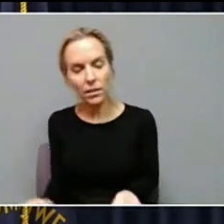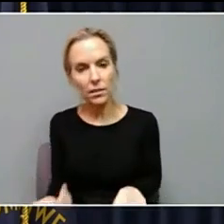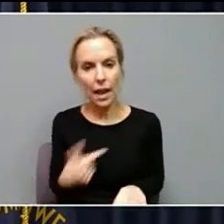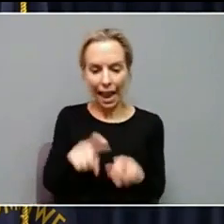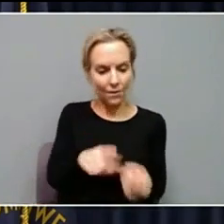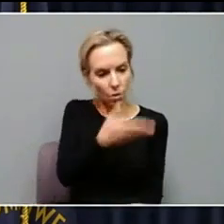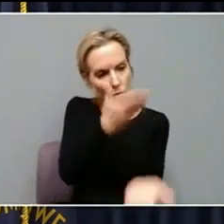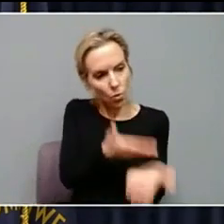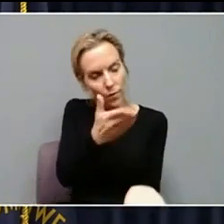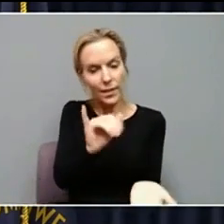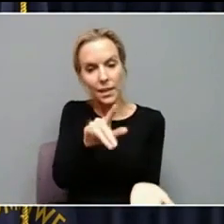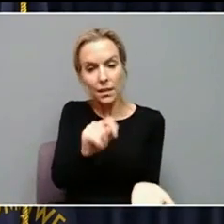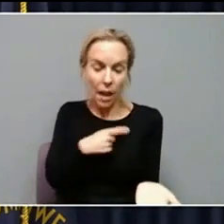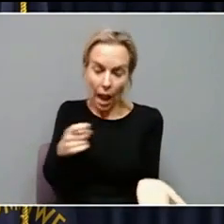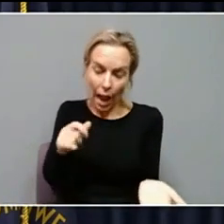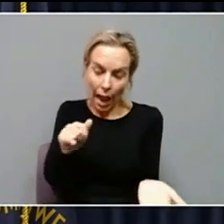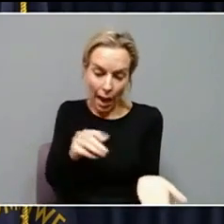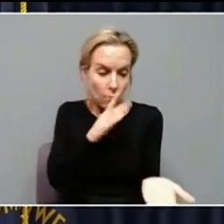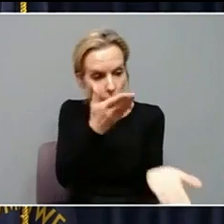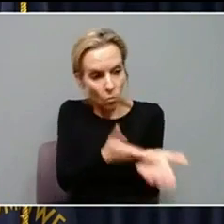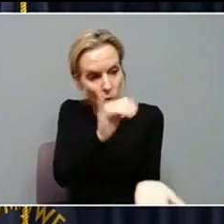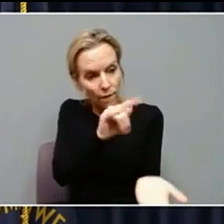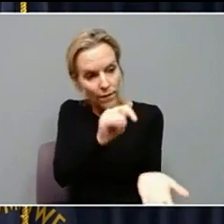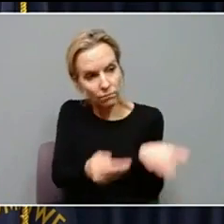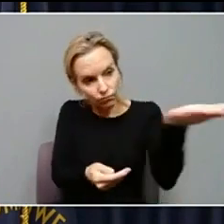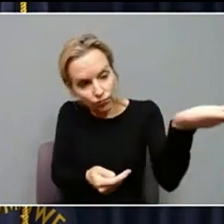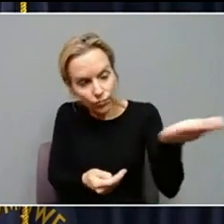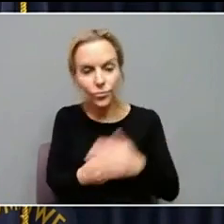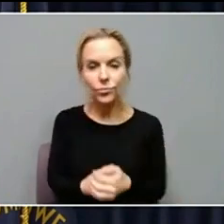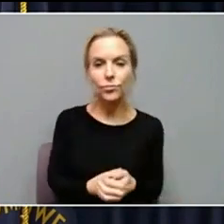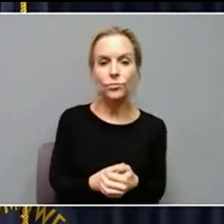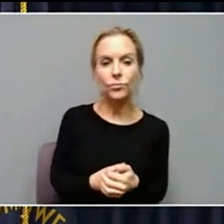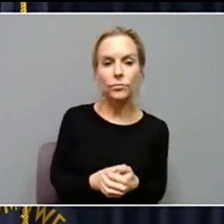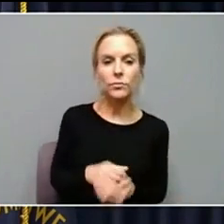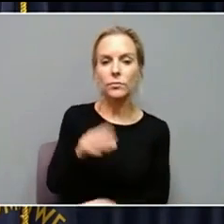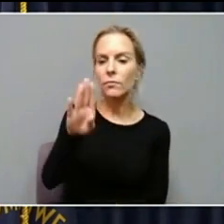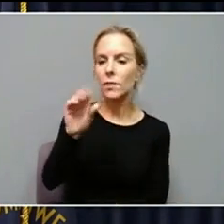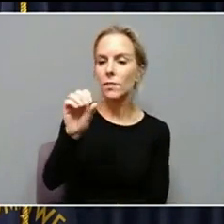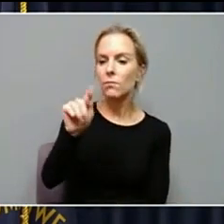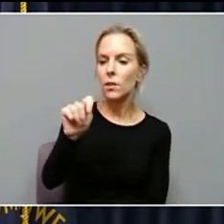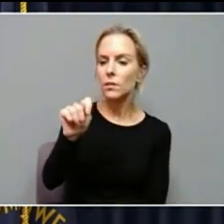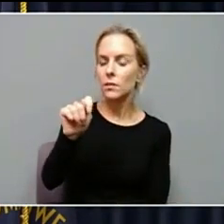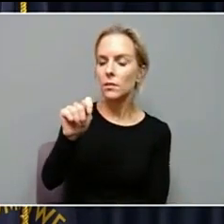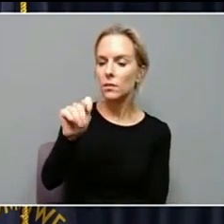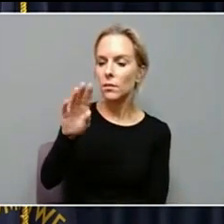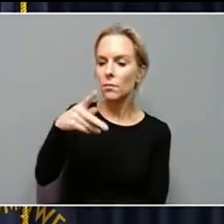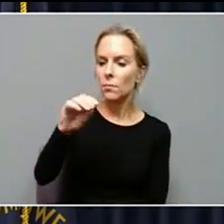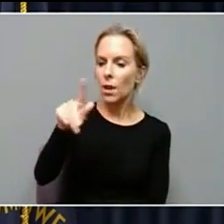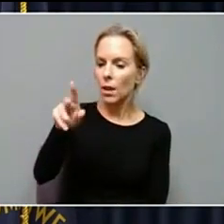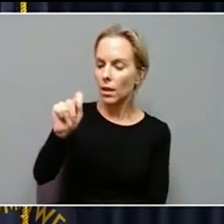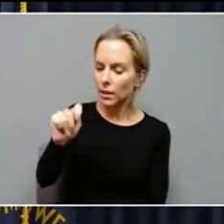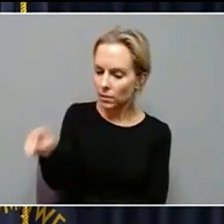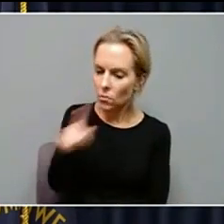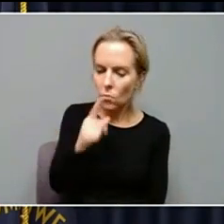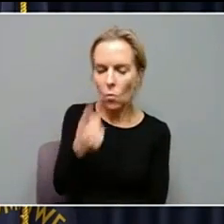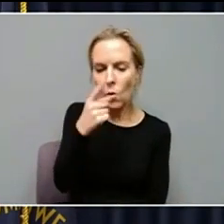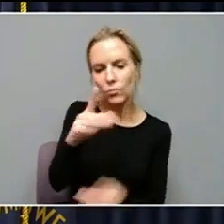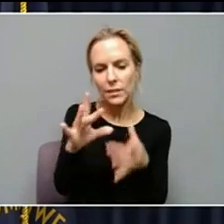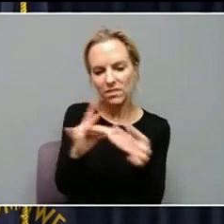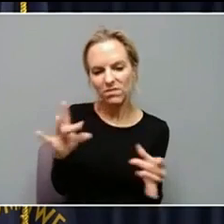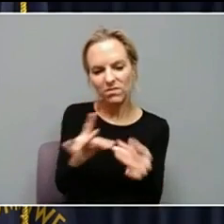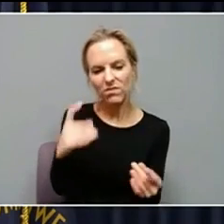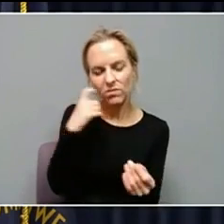And I am going to prove it. Austin Pollock. One of the things that you've talked a good bit about